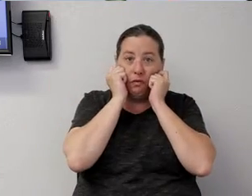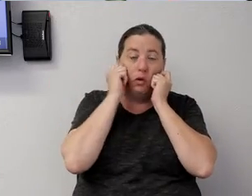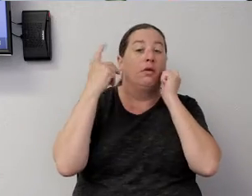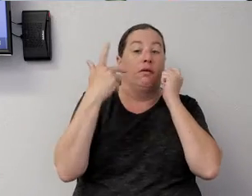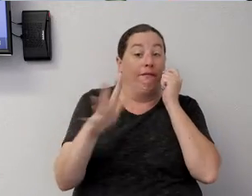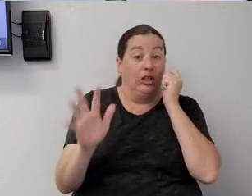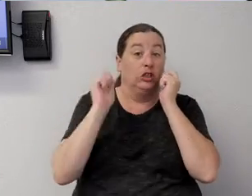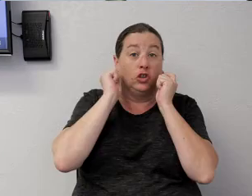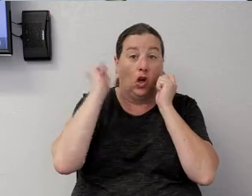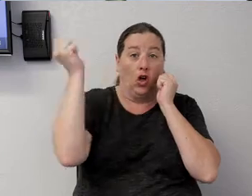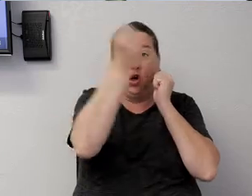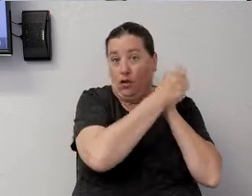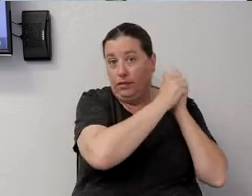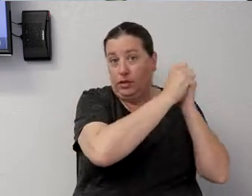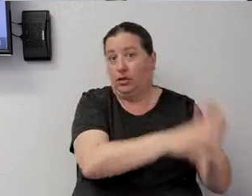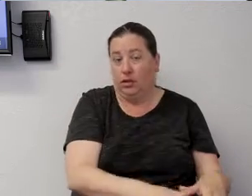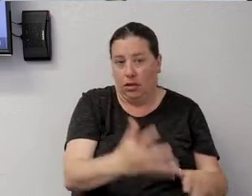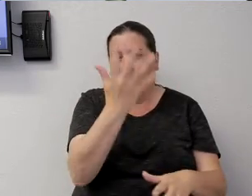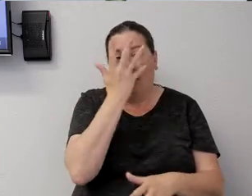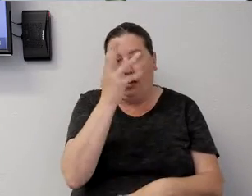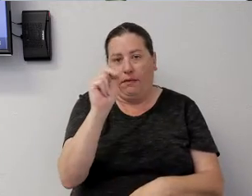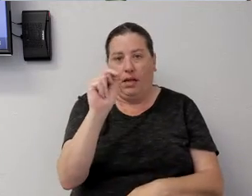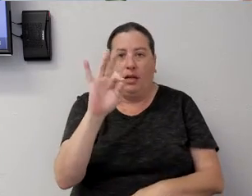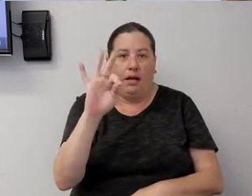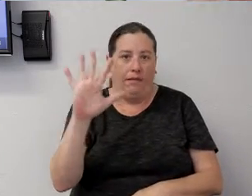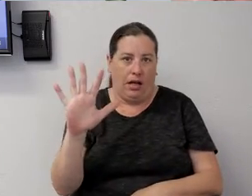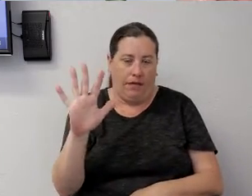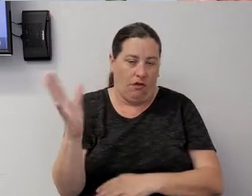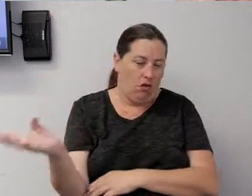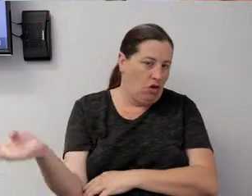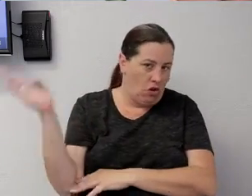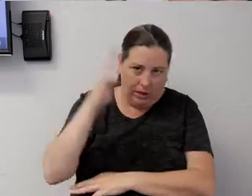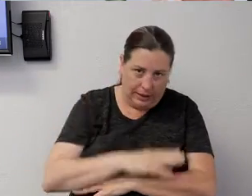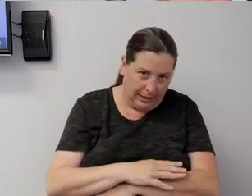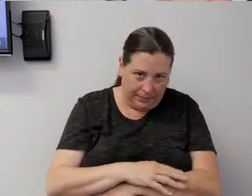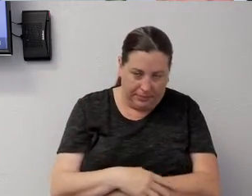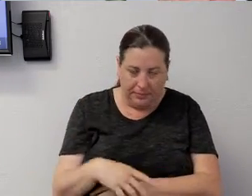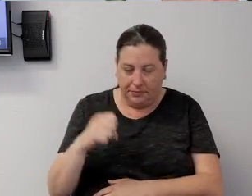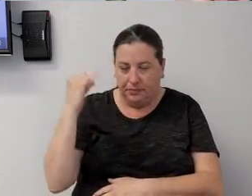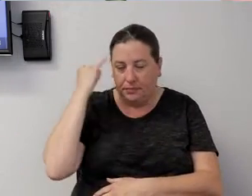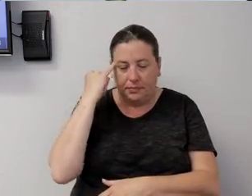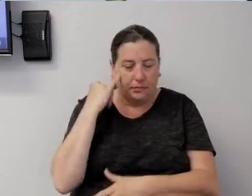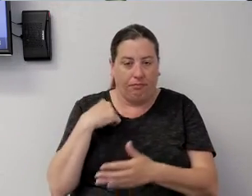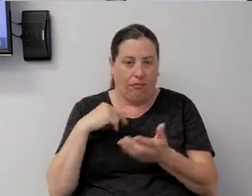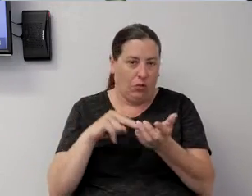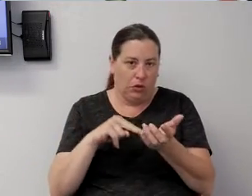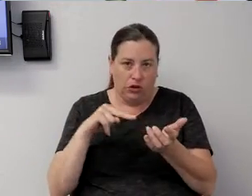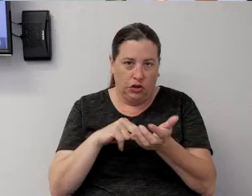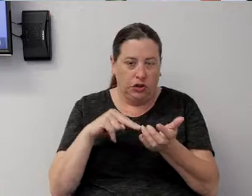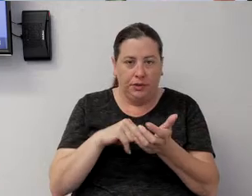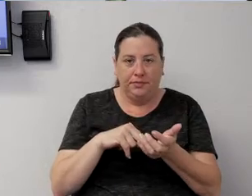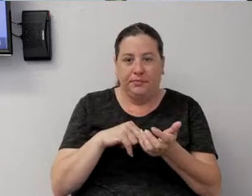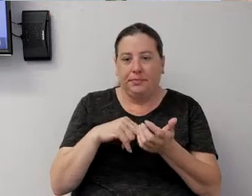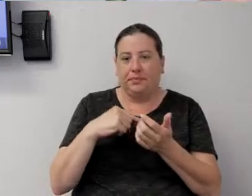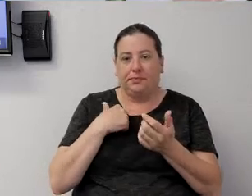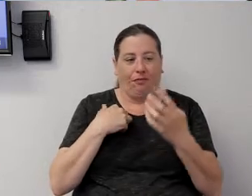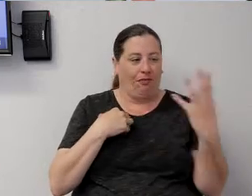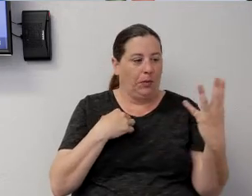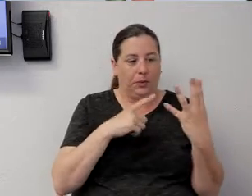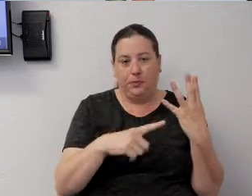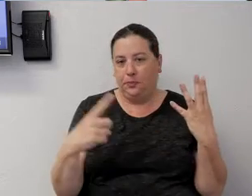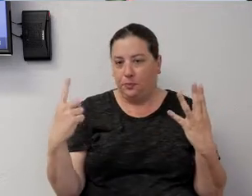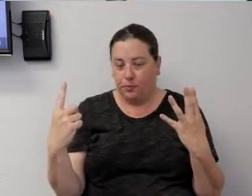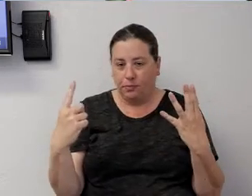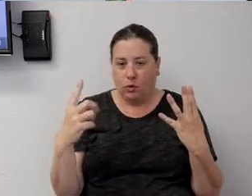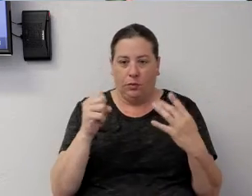trash. They do the same all day long. So if I'm a nurse on a nursing unit where I have a 4-to-1 ratio, so I'm